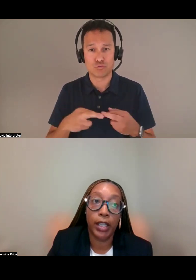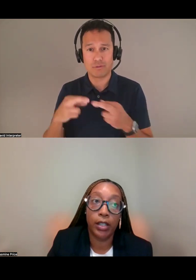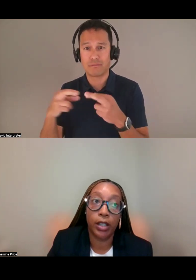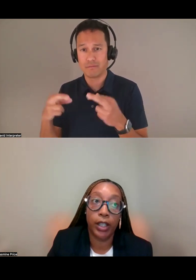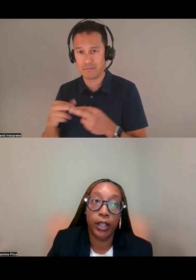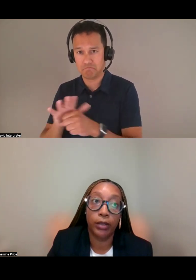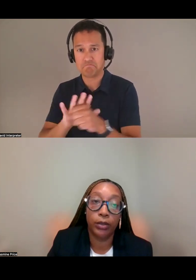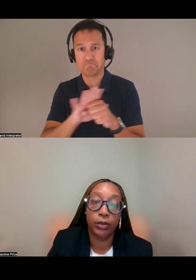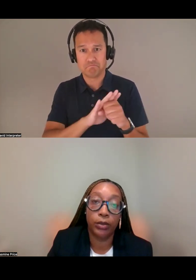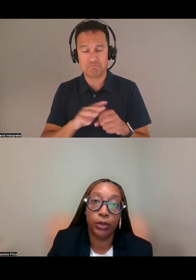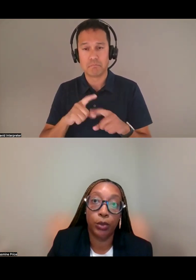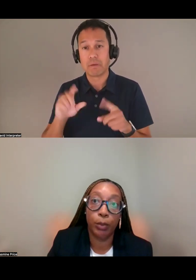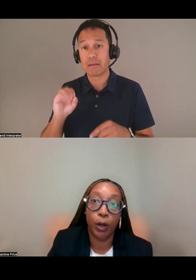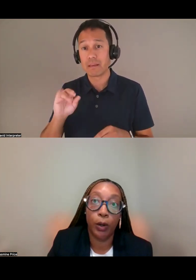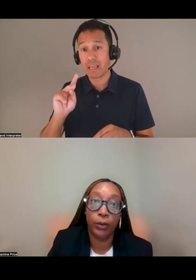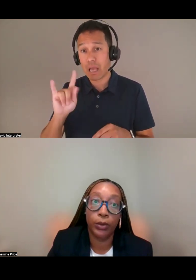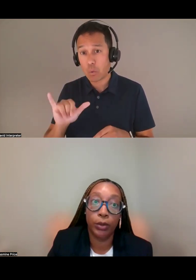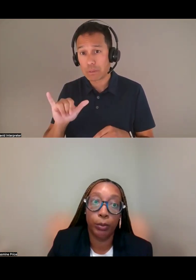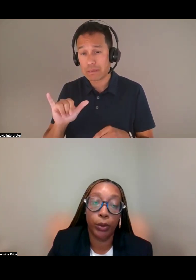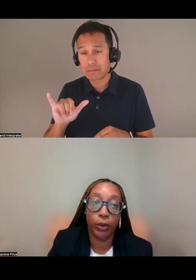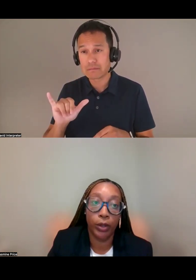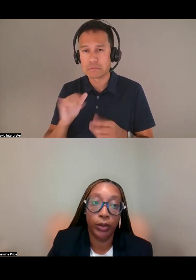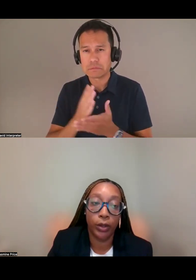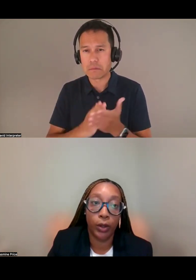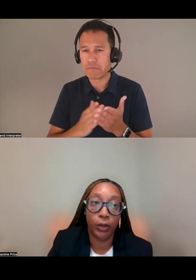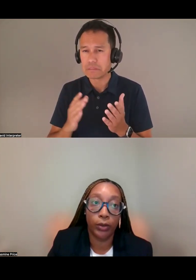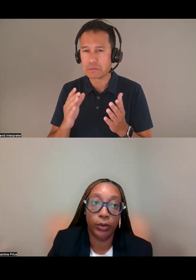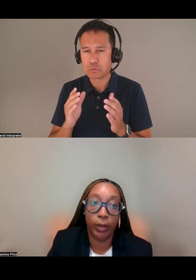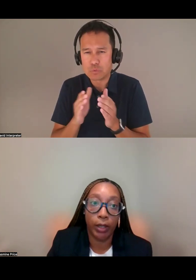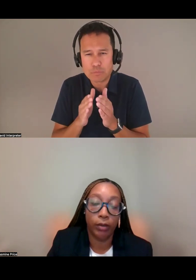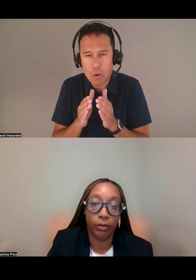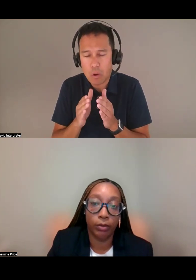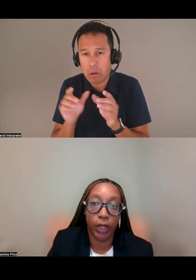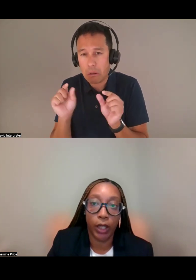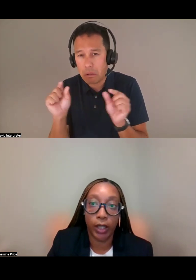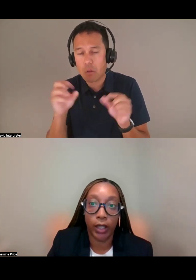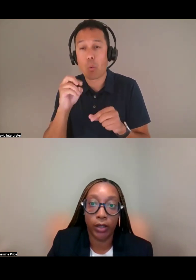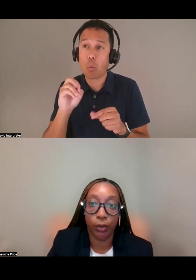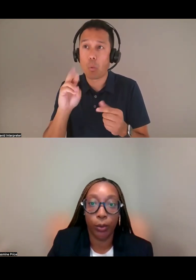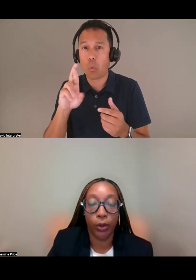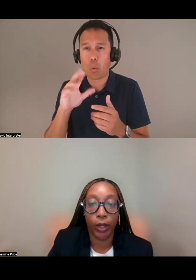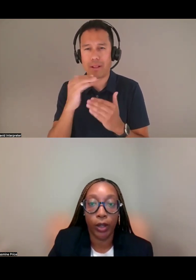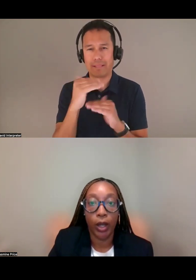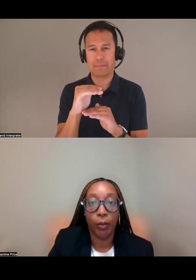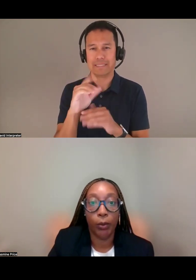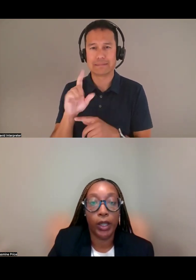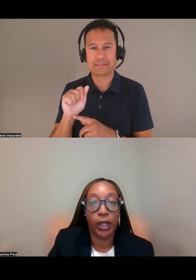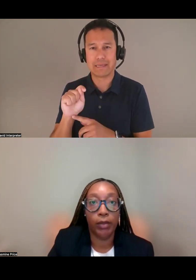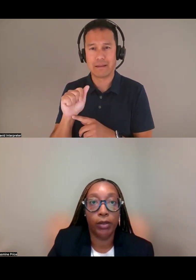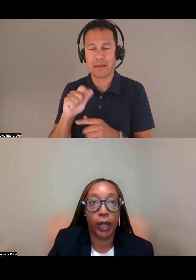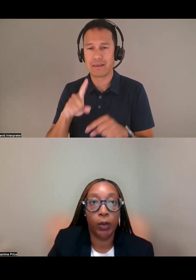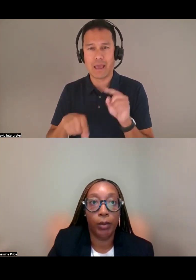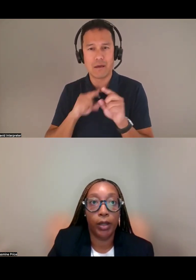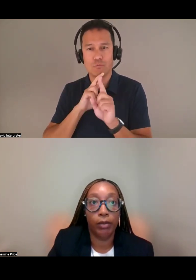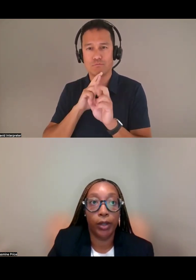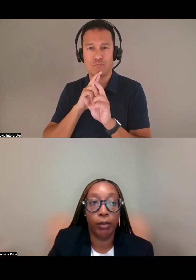it is too small to report on, or limited data to report on, but we can